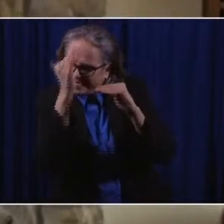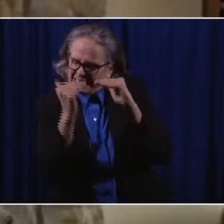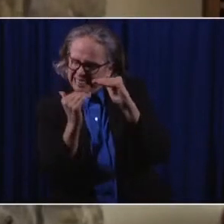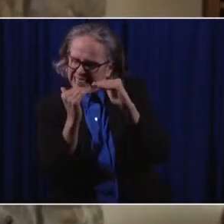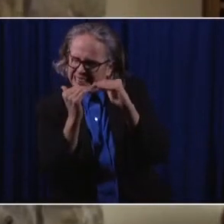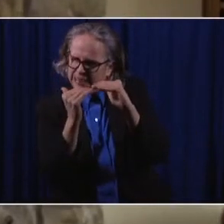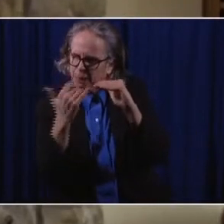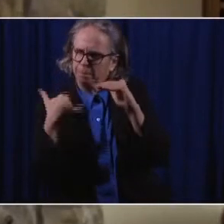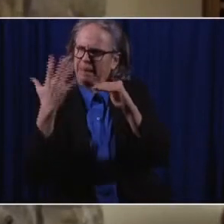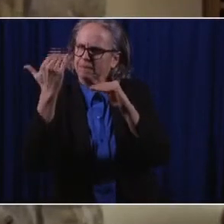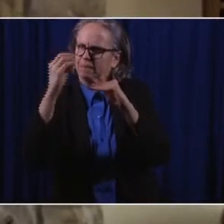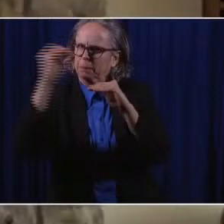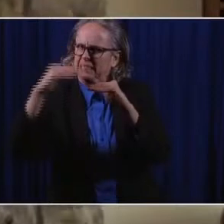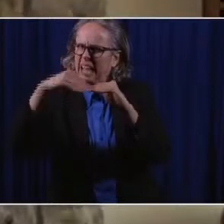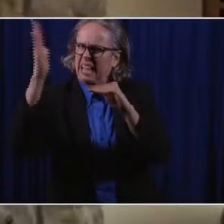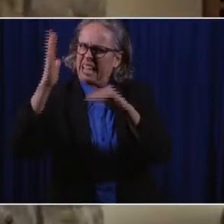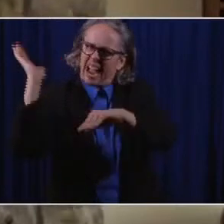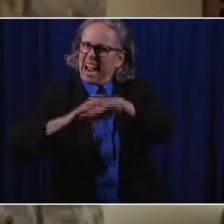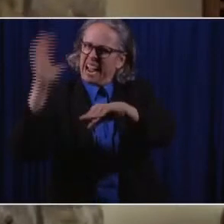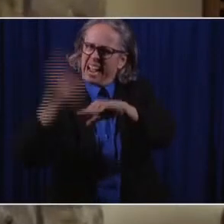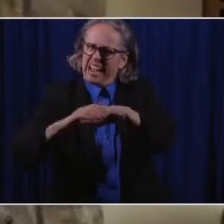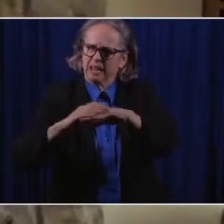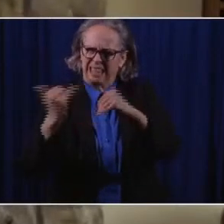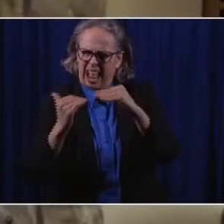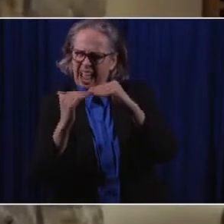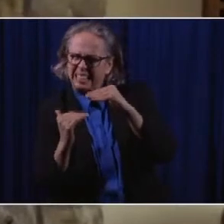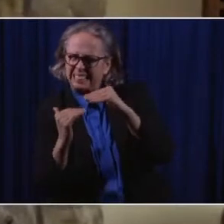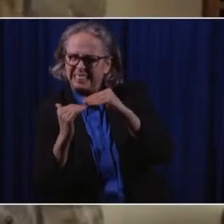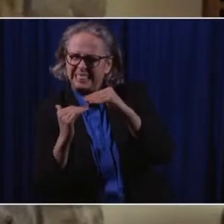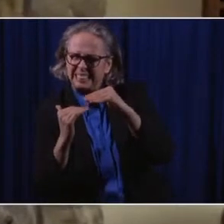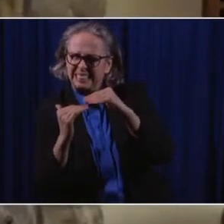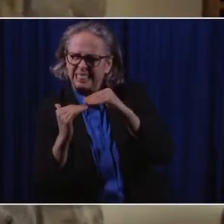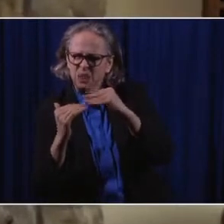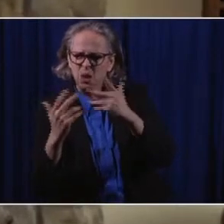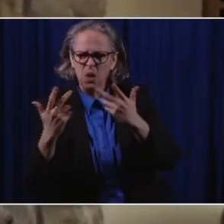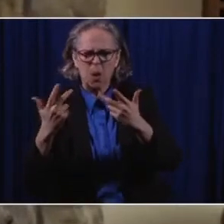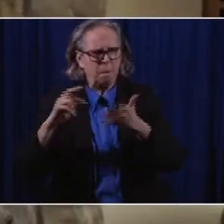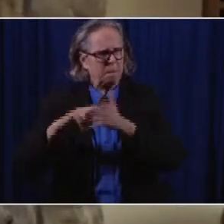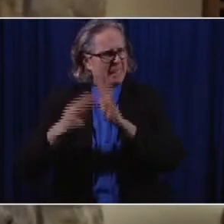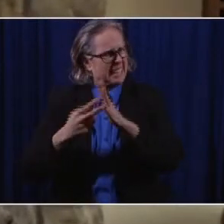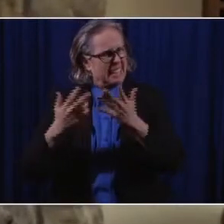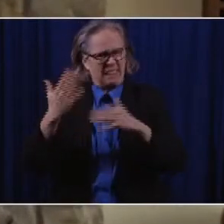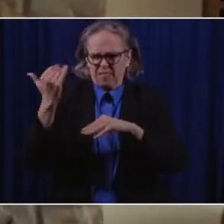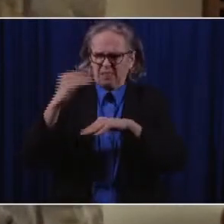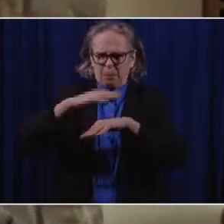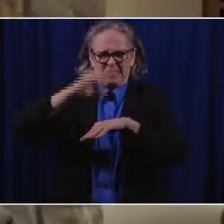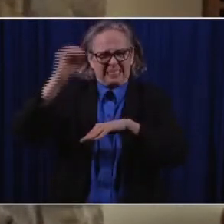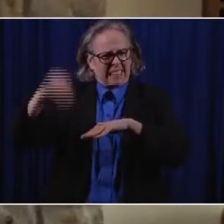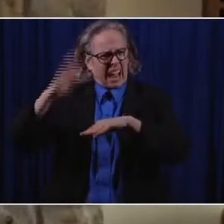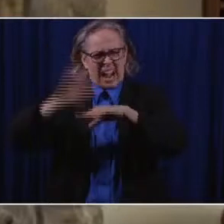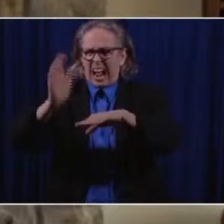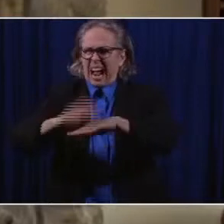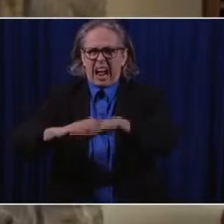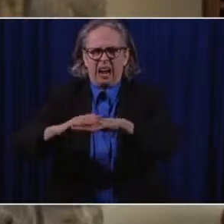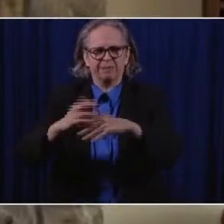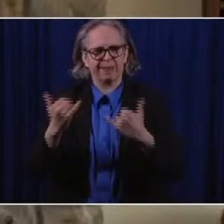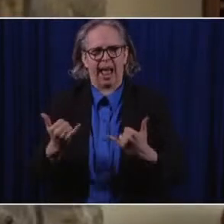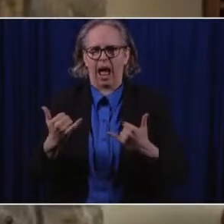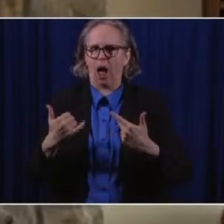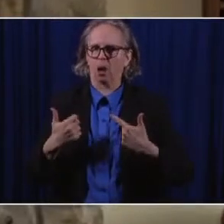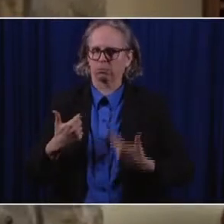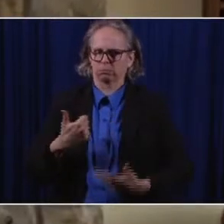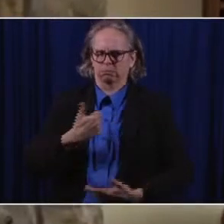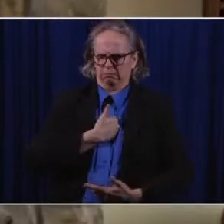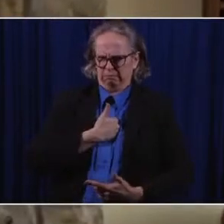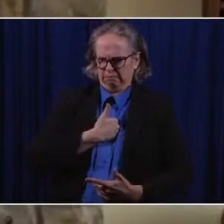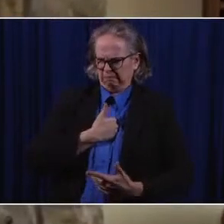is where our line has been, where we put on the board, on the map, the different state, and say there's a travel advisory to that